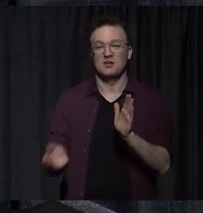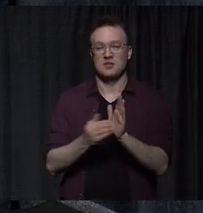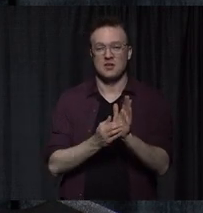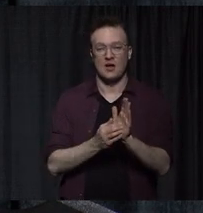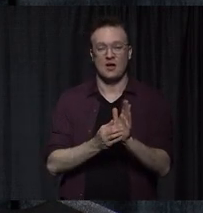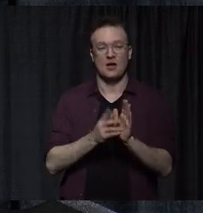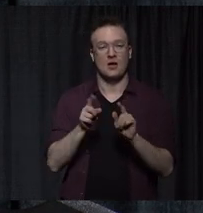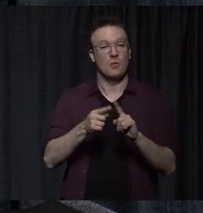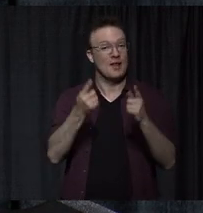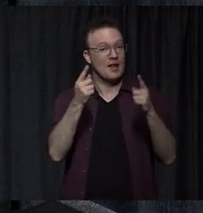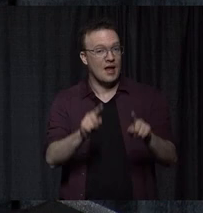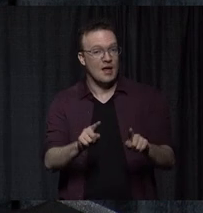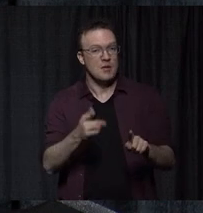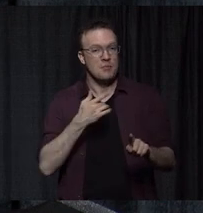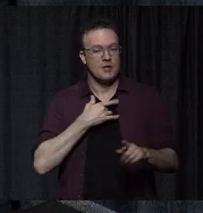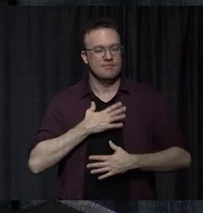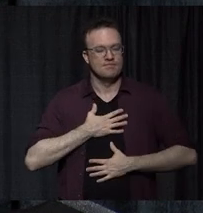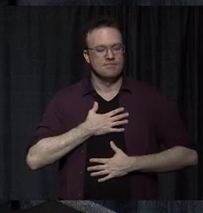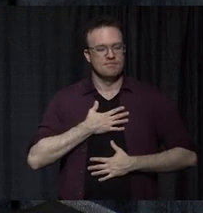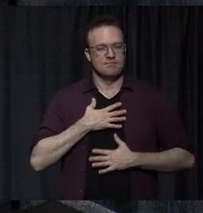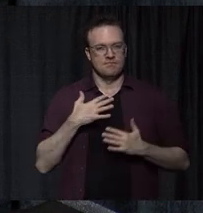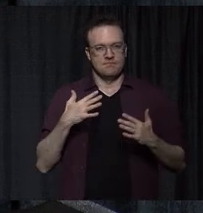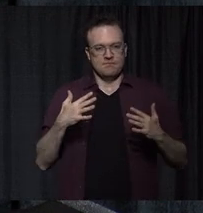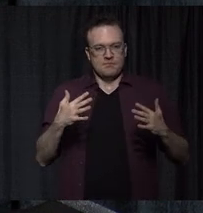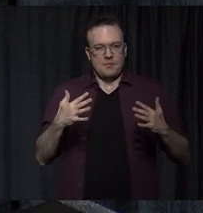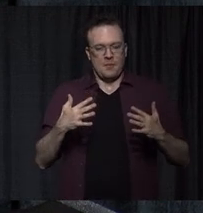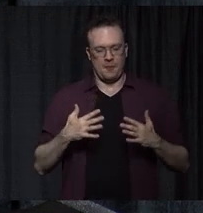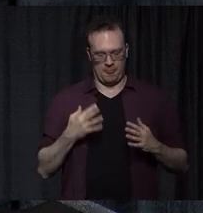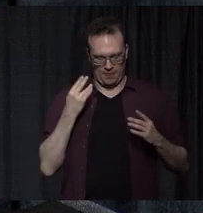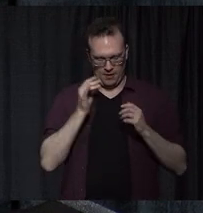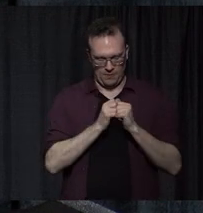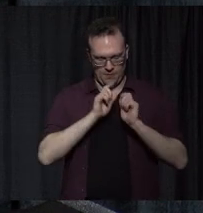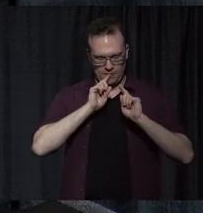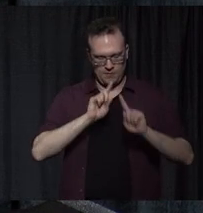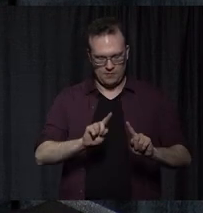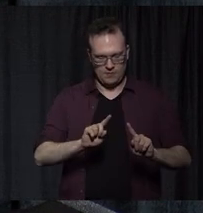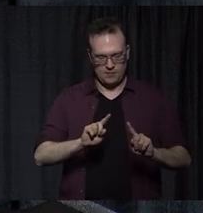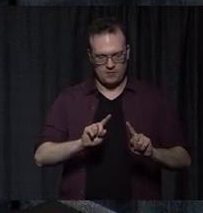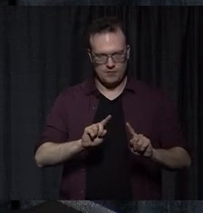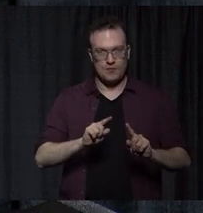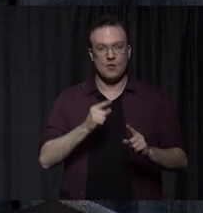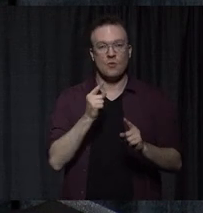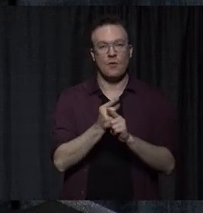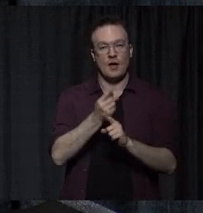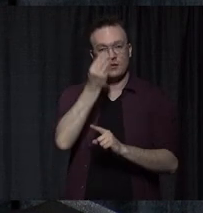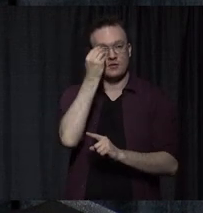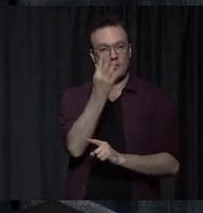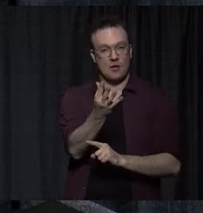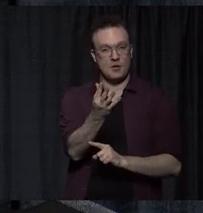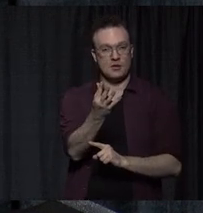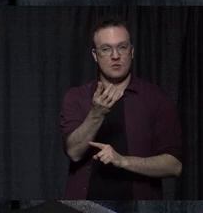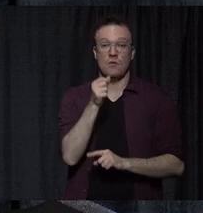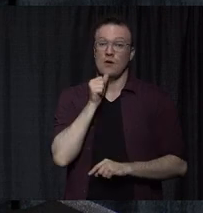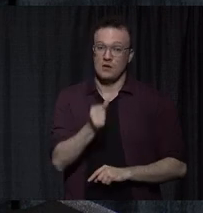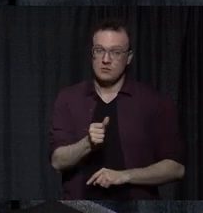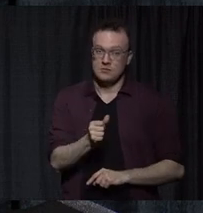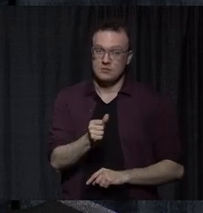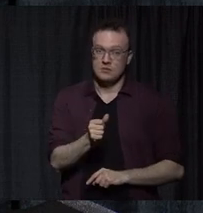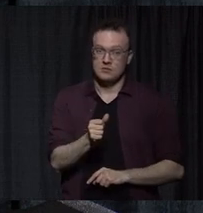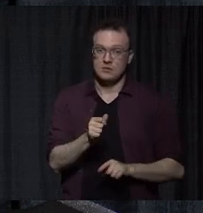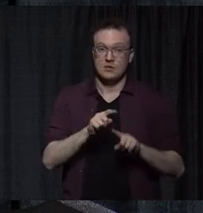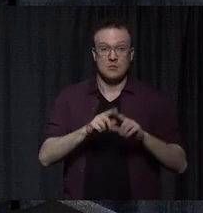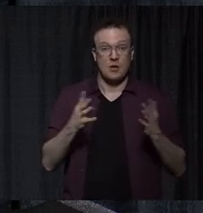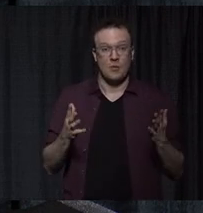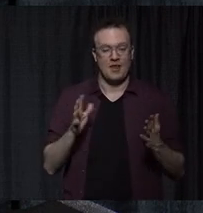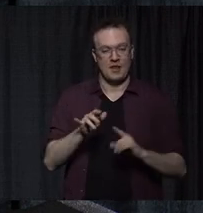long, deep breaths, considered my response, and choose the right thing to say or not, based on